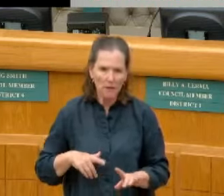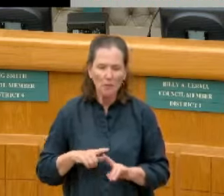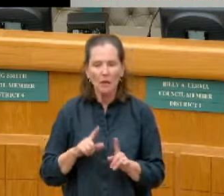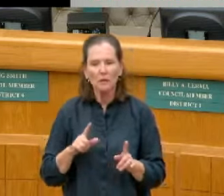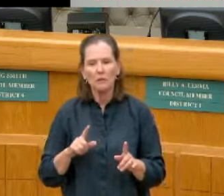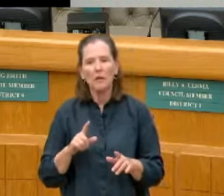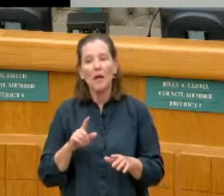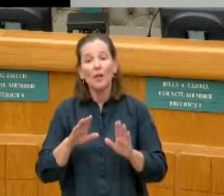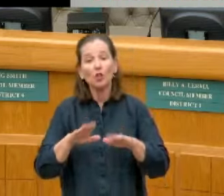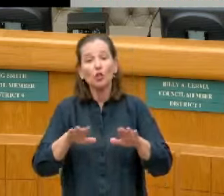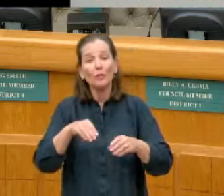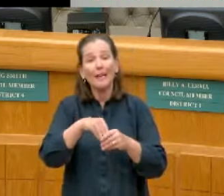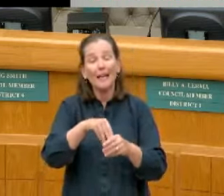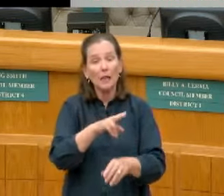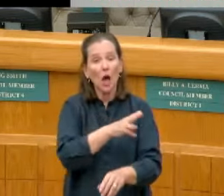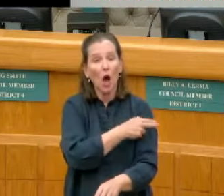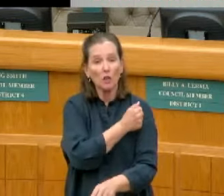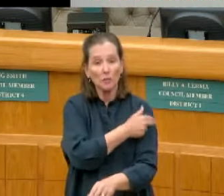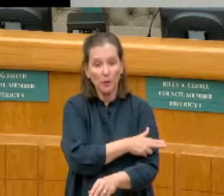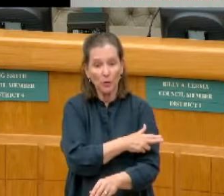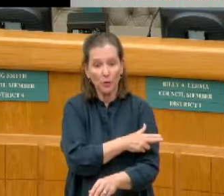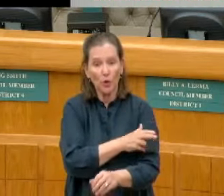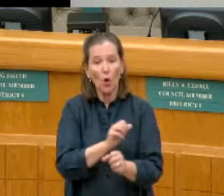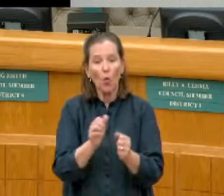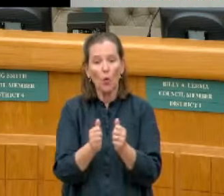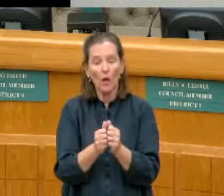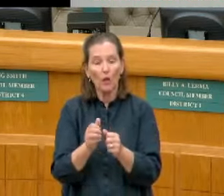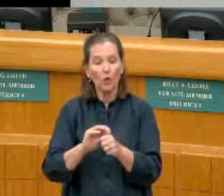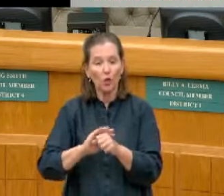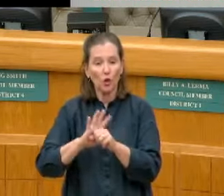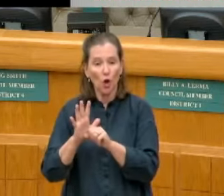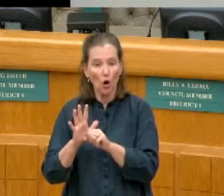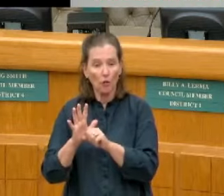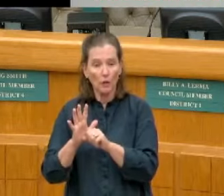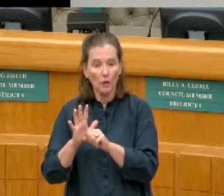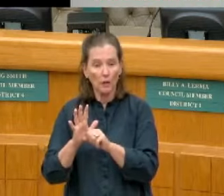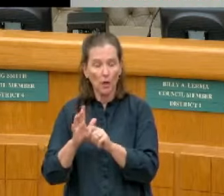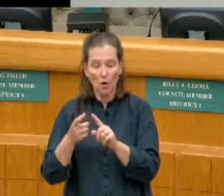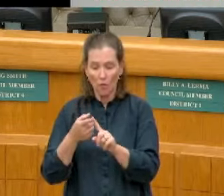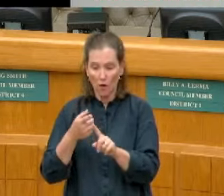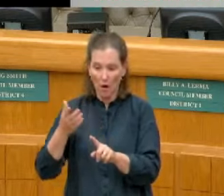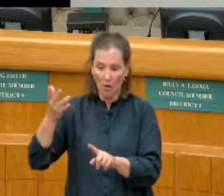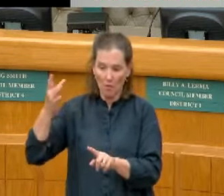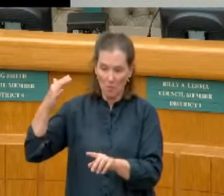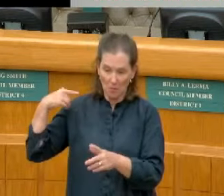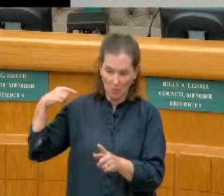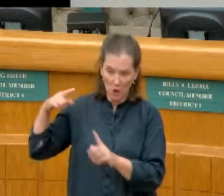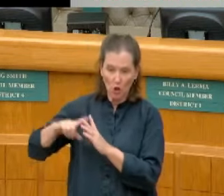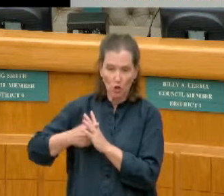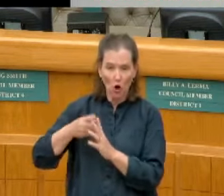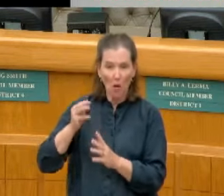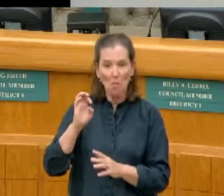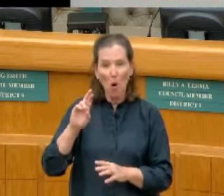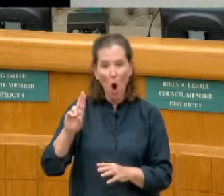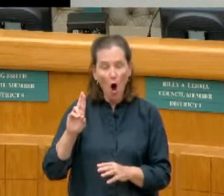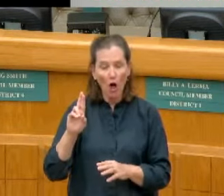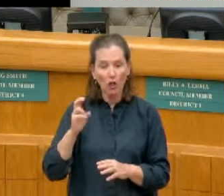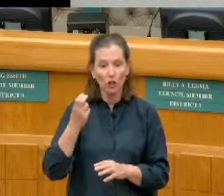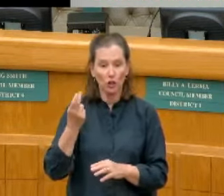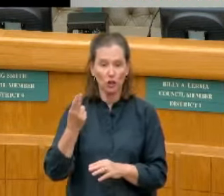46.4% of the children hospitalized with COVID-19 between March of 2020 and June of 2021 had